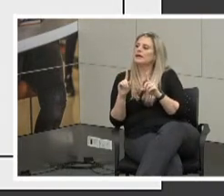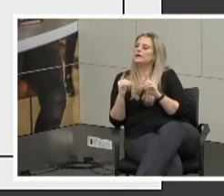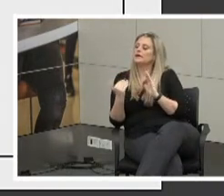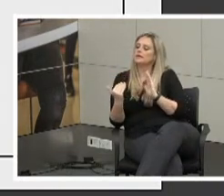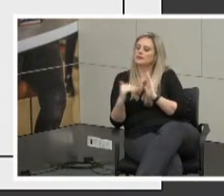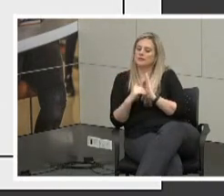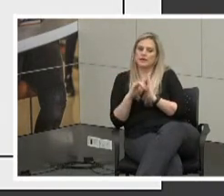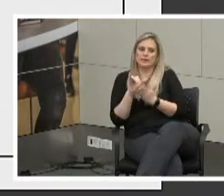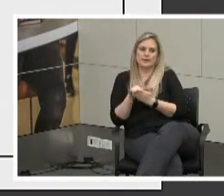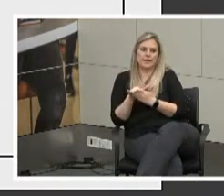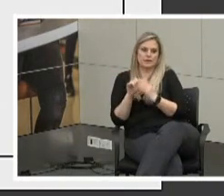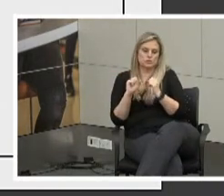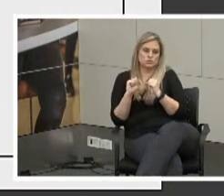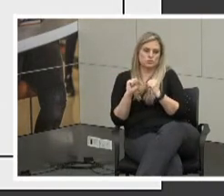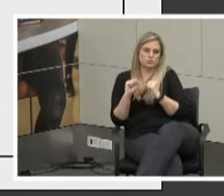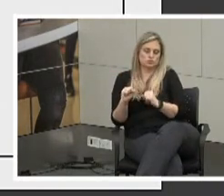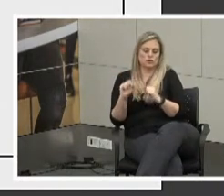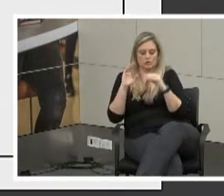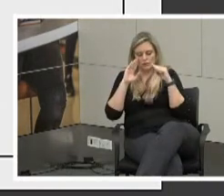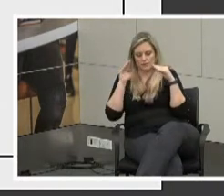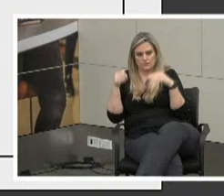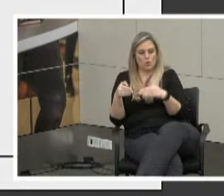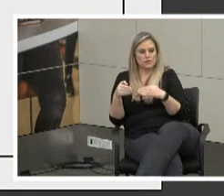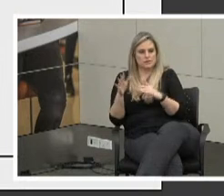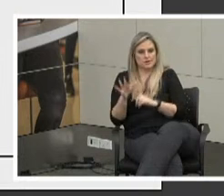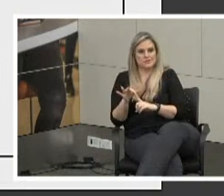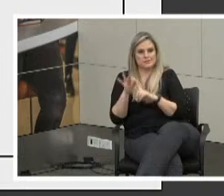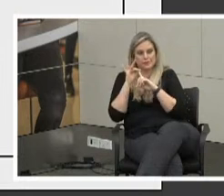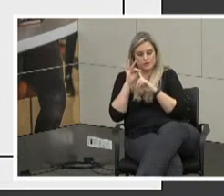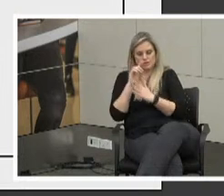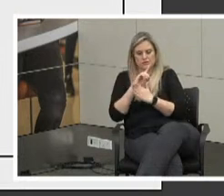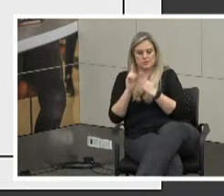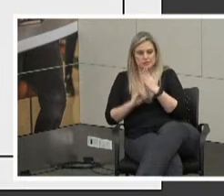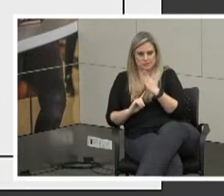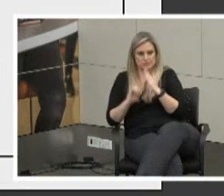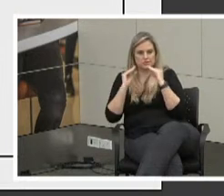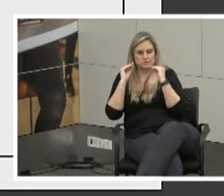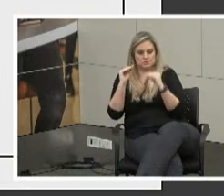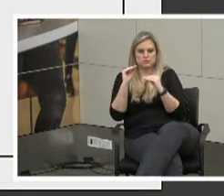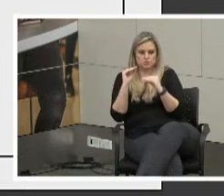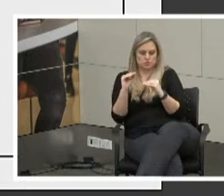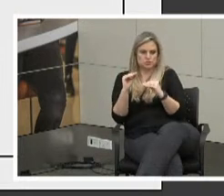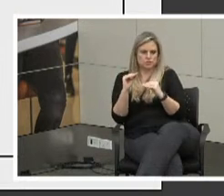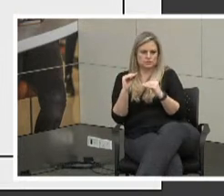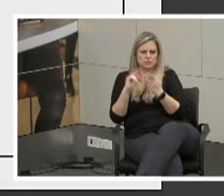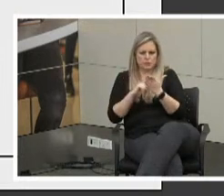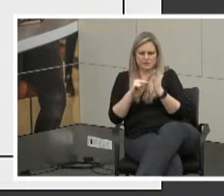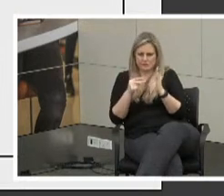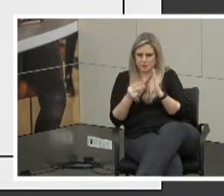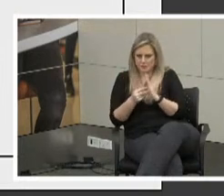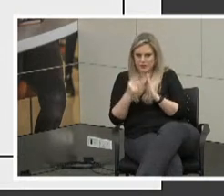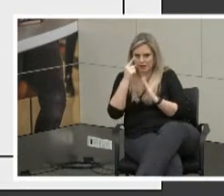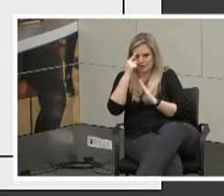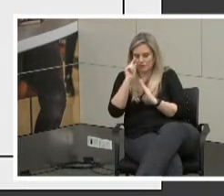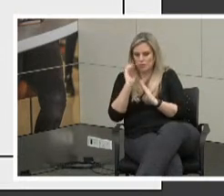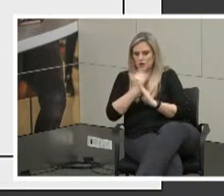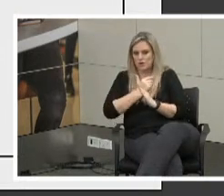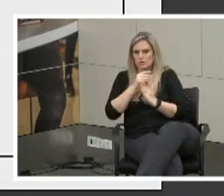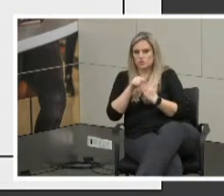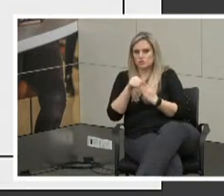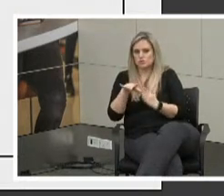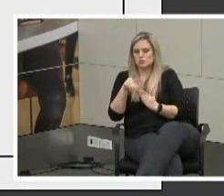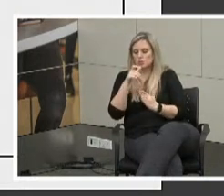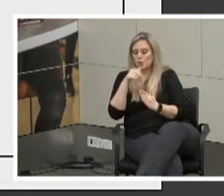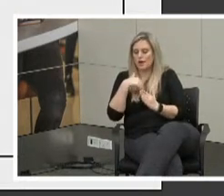but again that strong focus on specially designed instruction and what does that mean for our students with